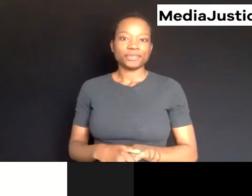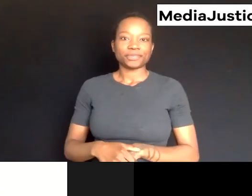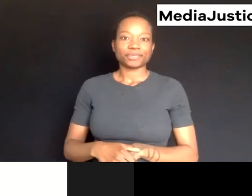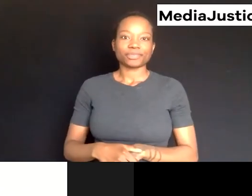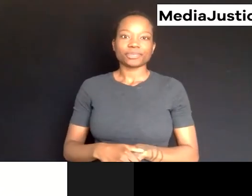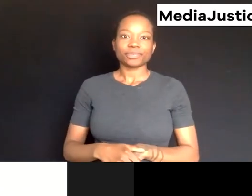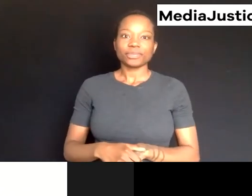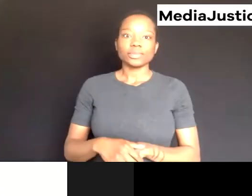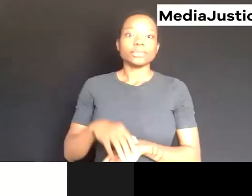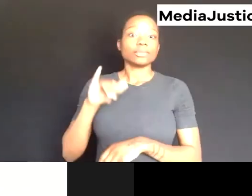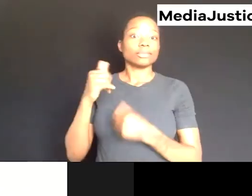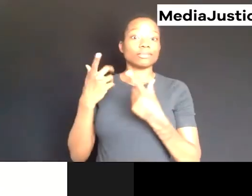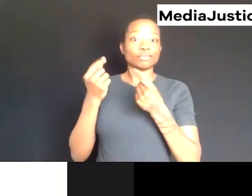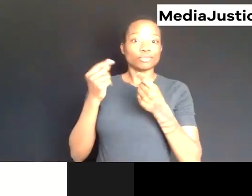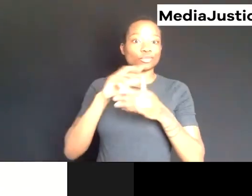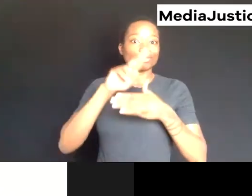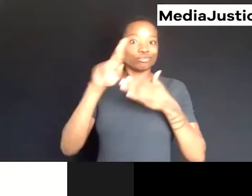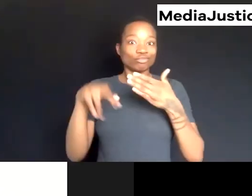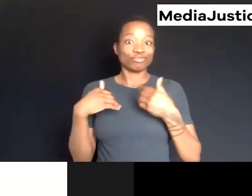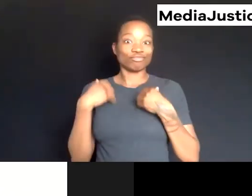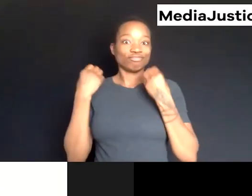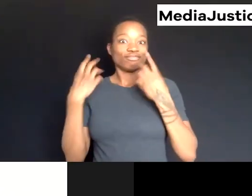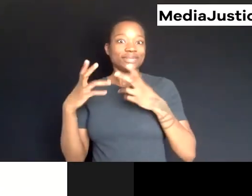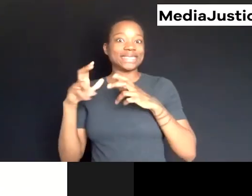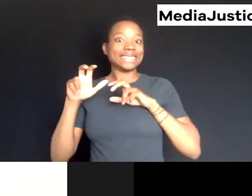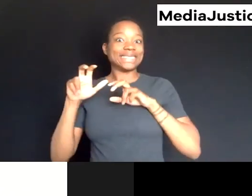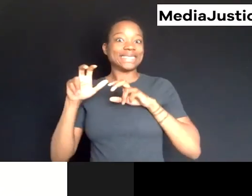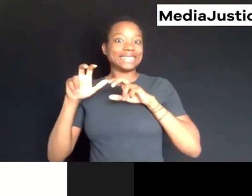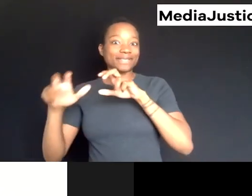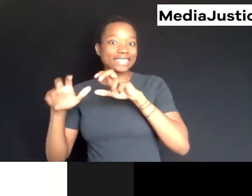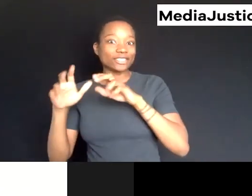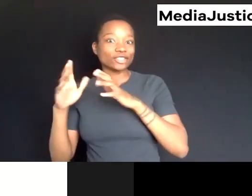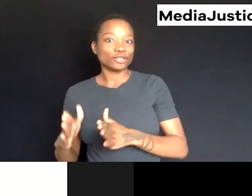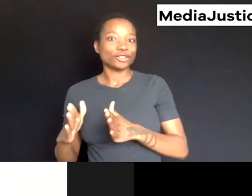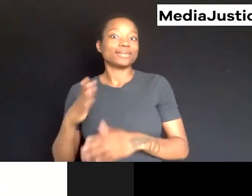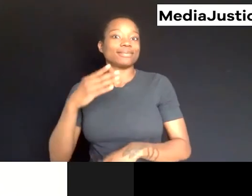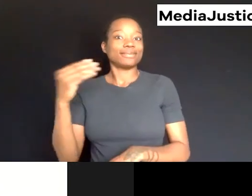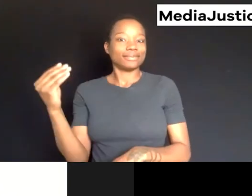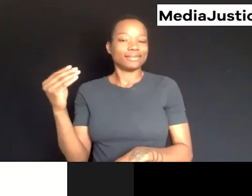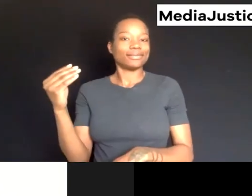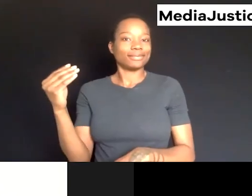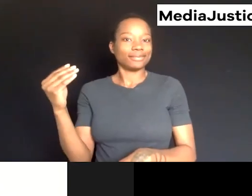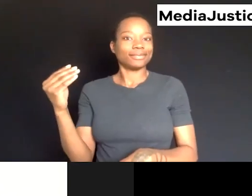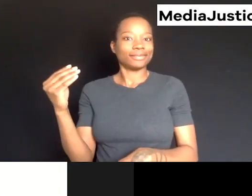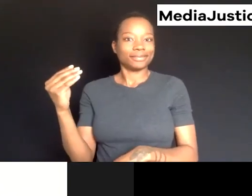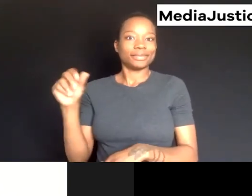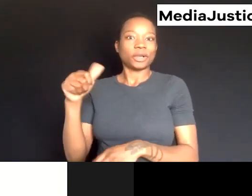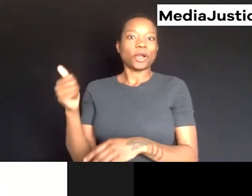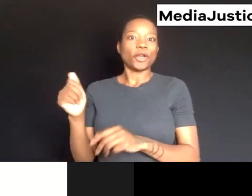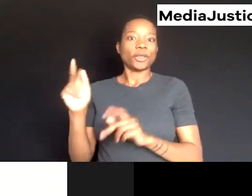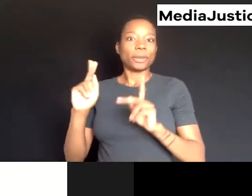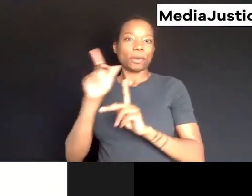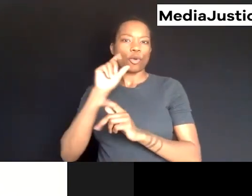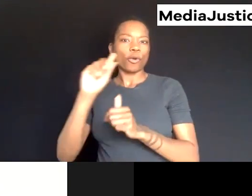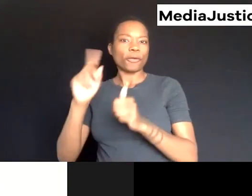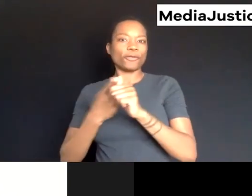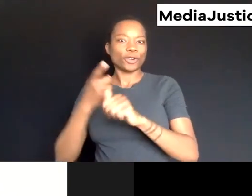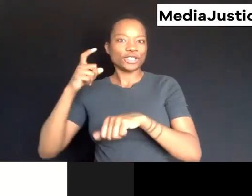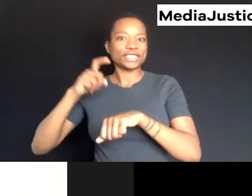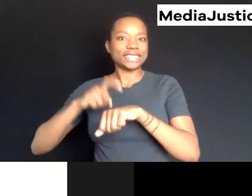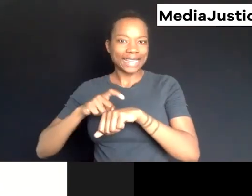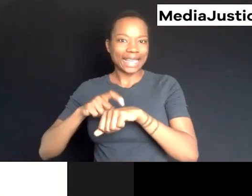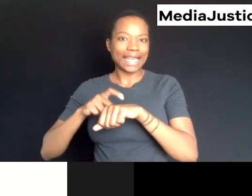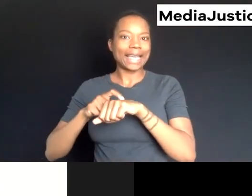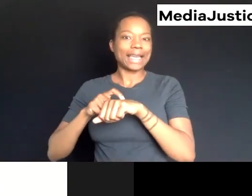whole entire industry was an industry where a lot of money could be made. And not only that, but, you know, owning